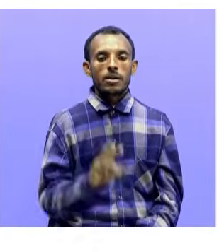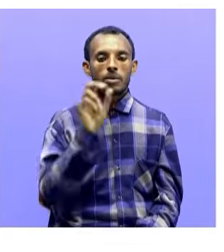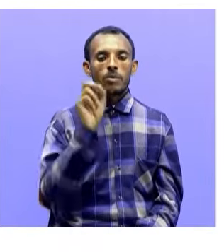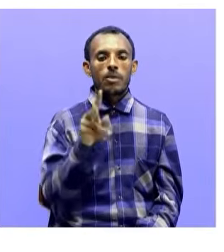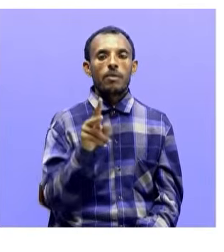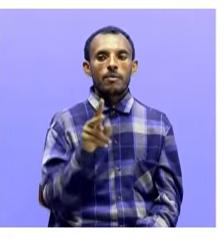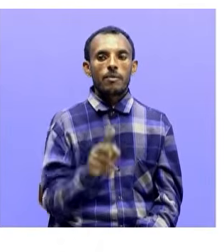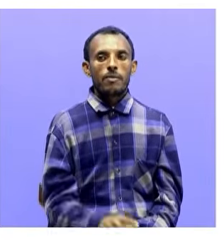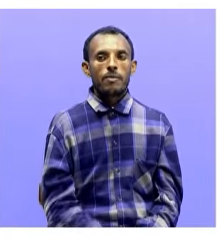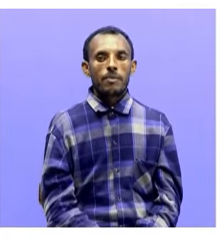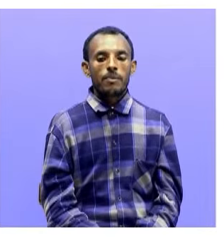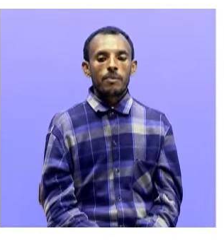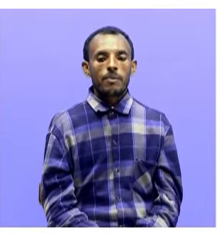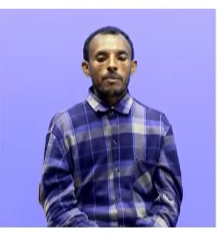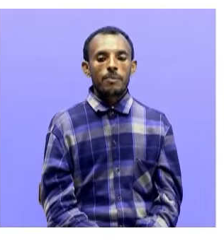12,